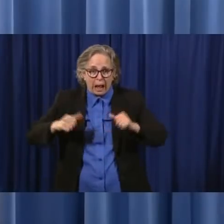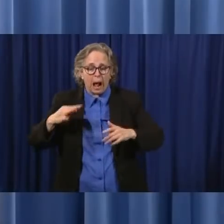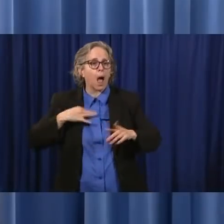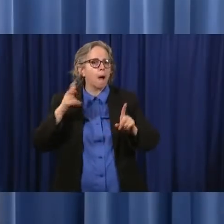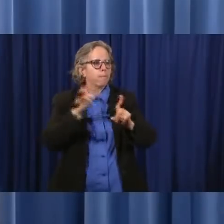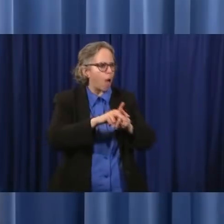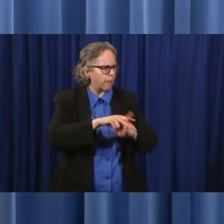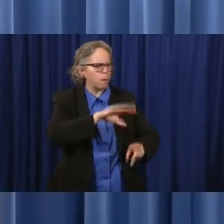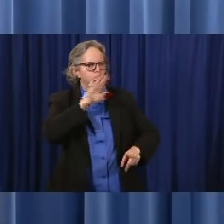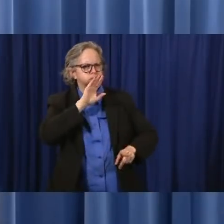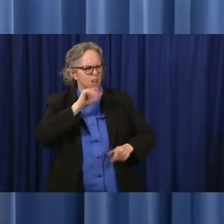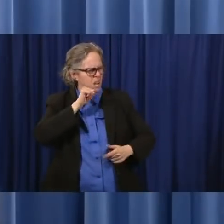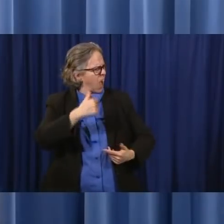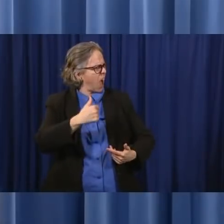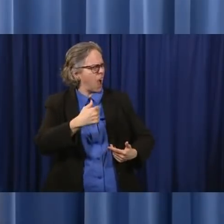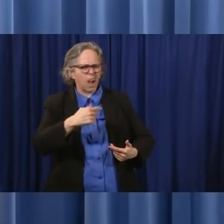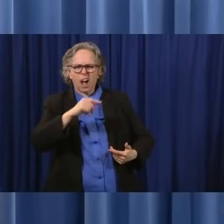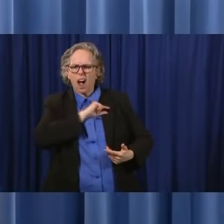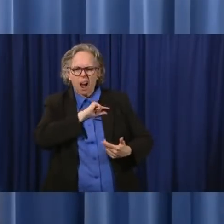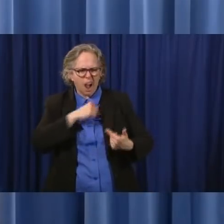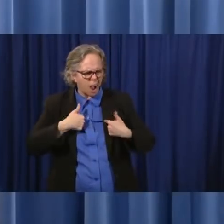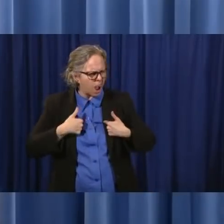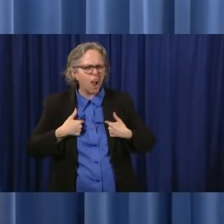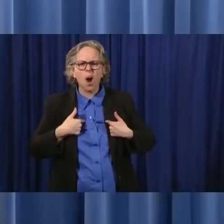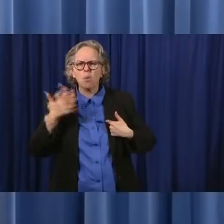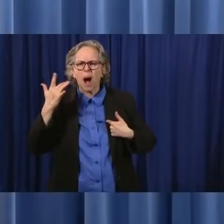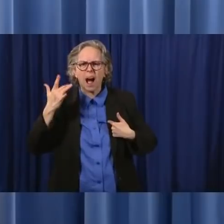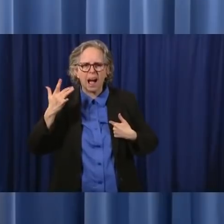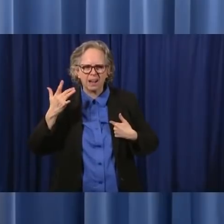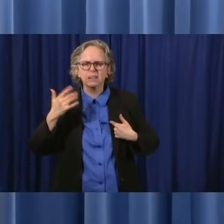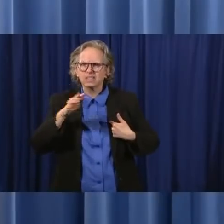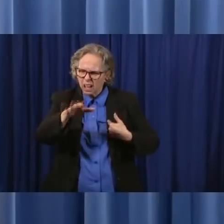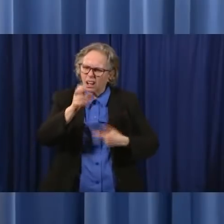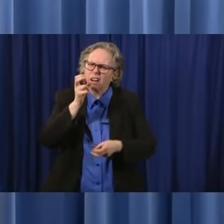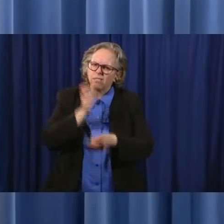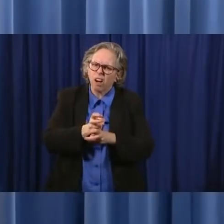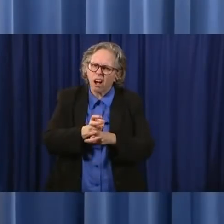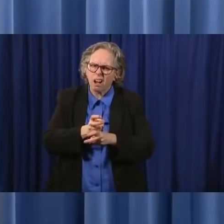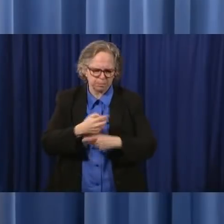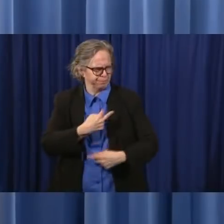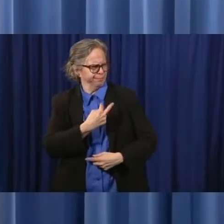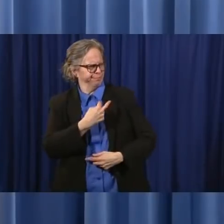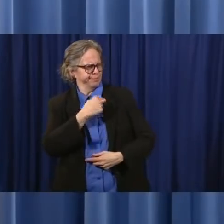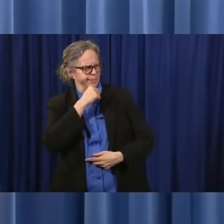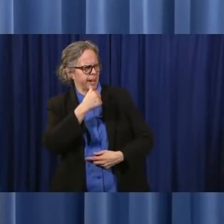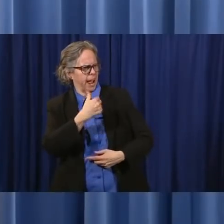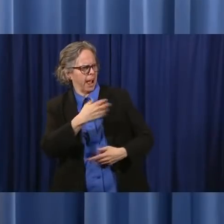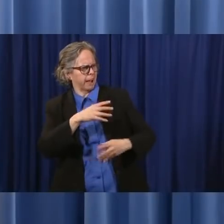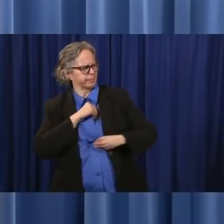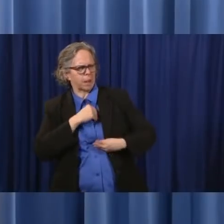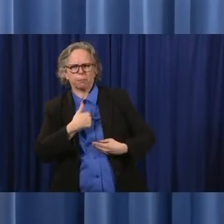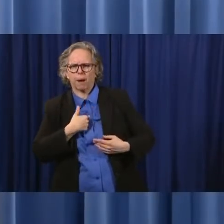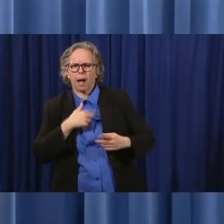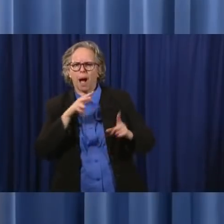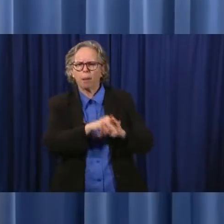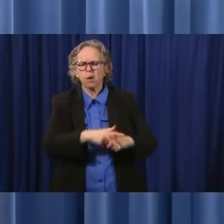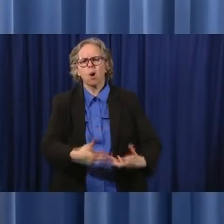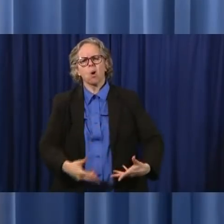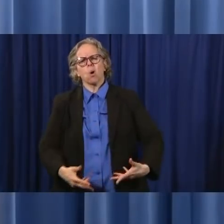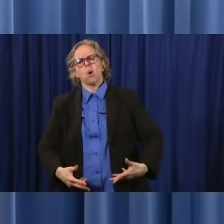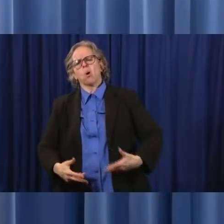not eligible, and that's difficult, I'm sure, for them as well. So, thank you. Thank